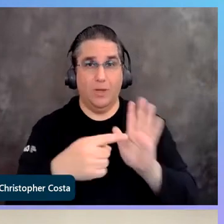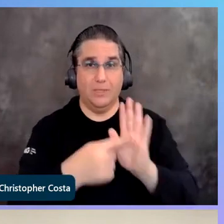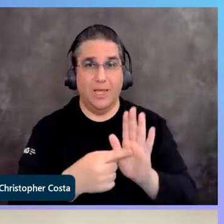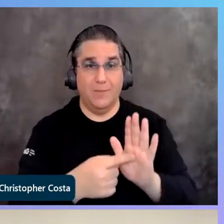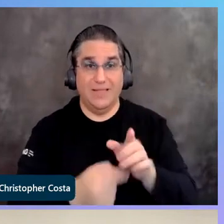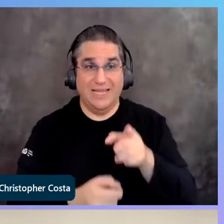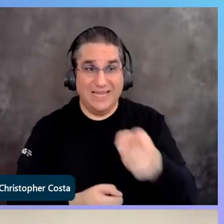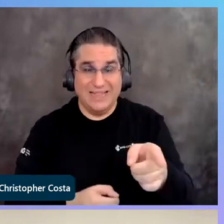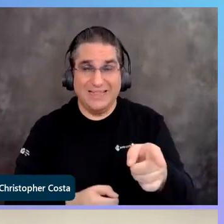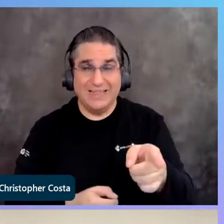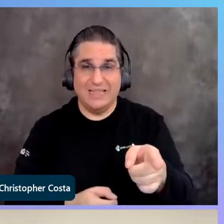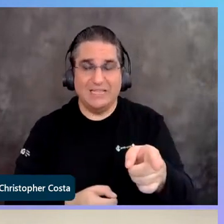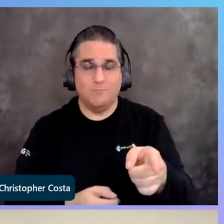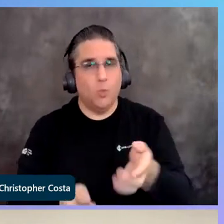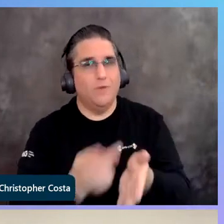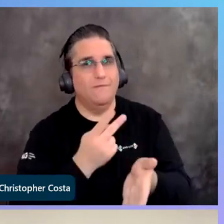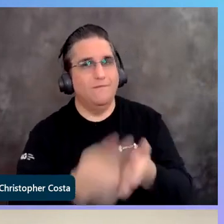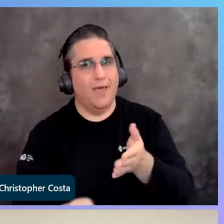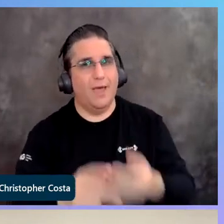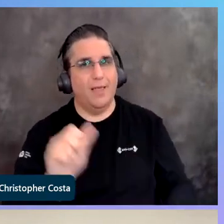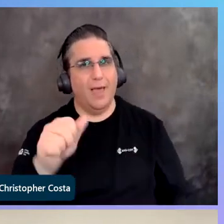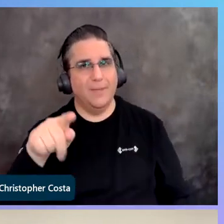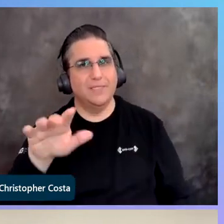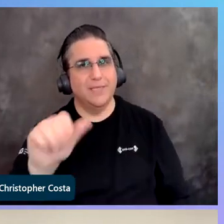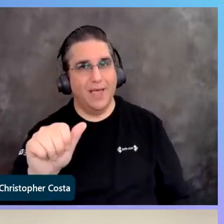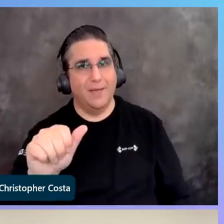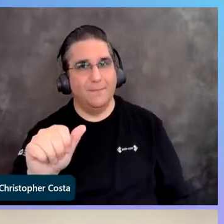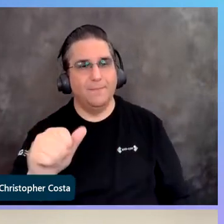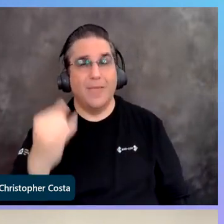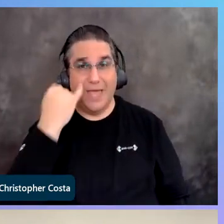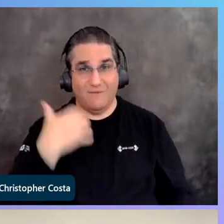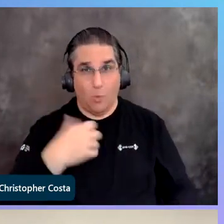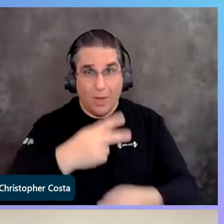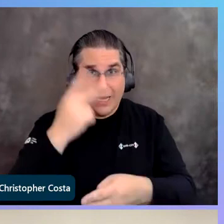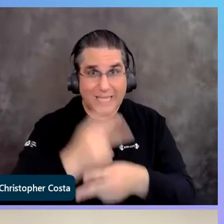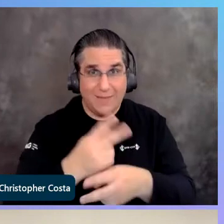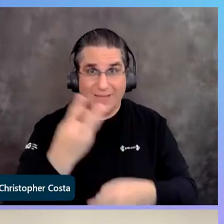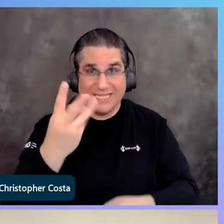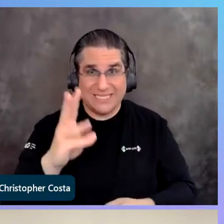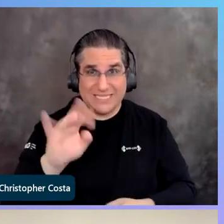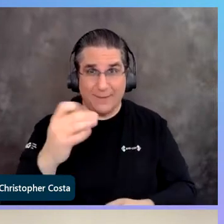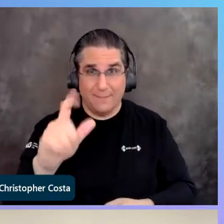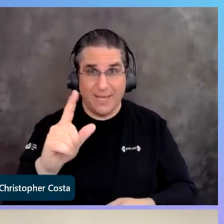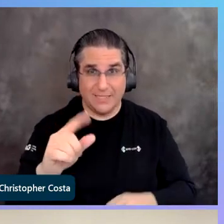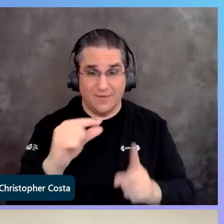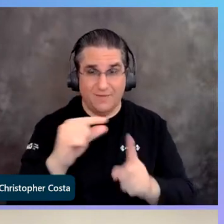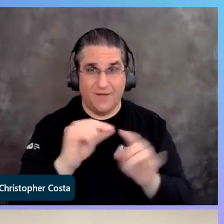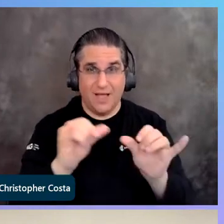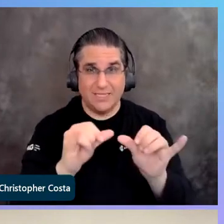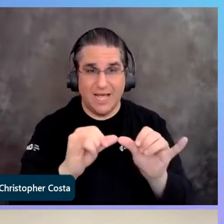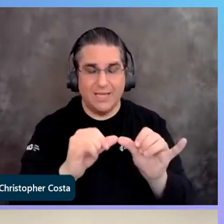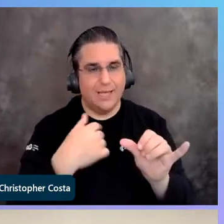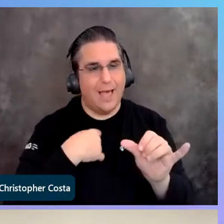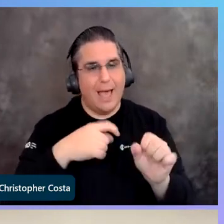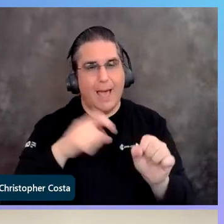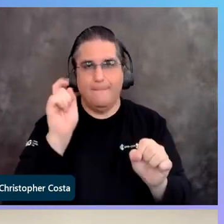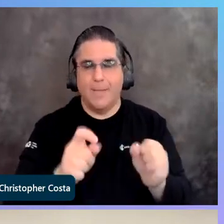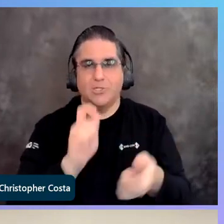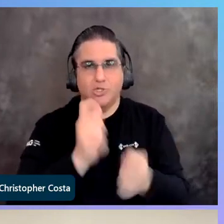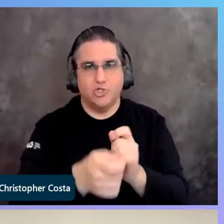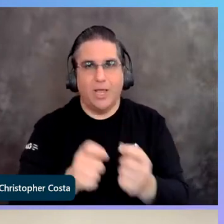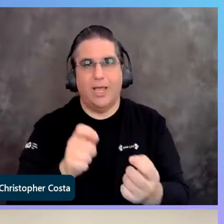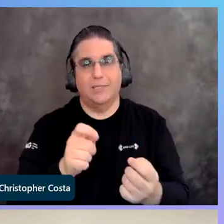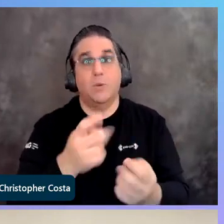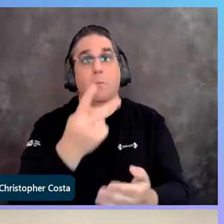standards. If I want to maintain the 16 pixel font size, I can't do that without changing the foreground